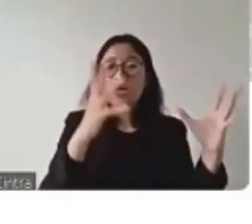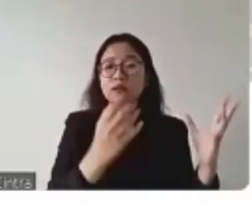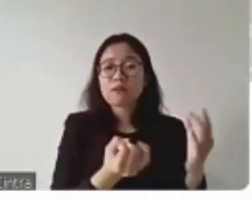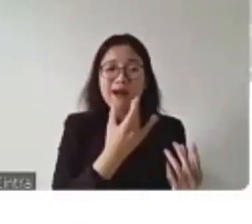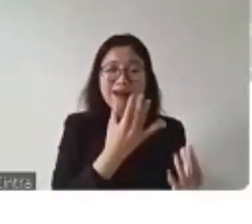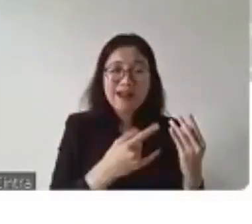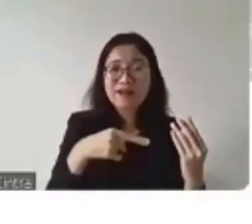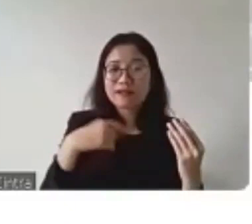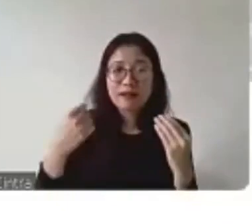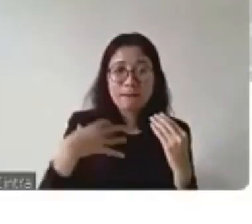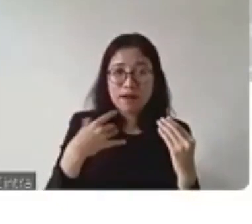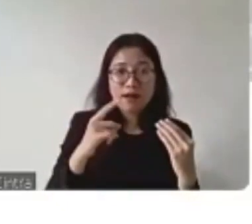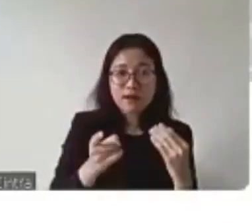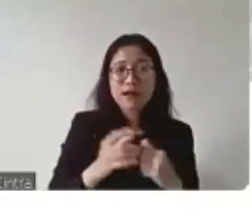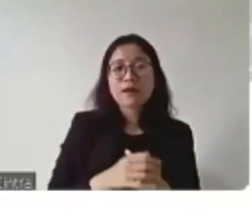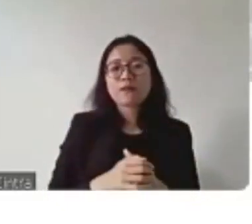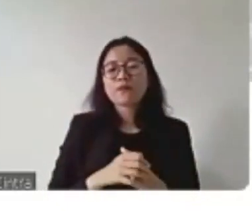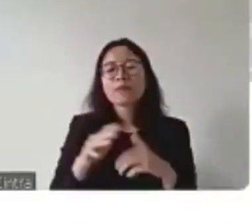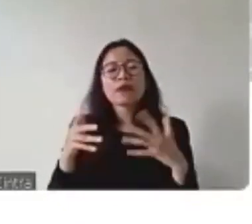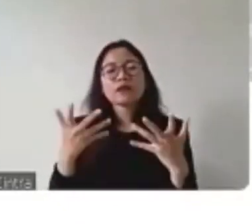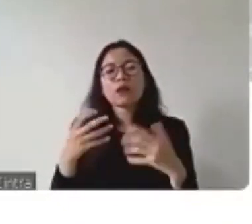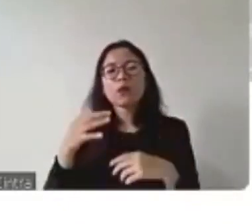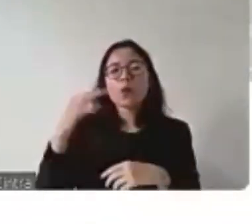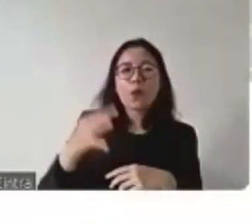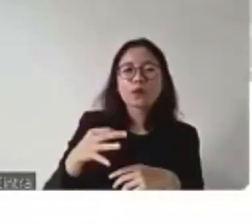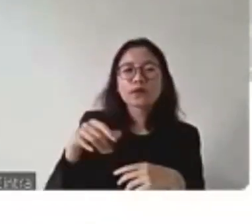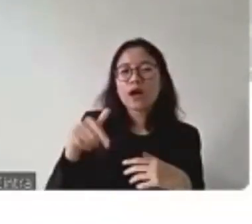central of industry, then the sources will be